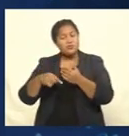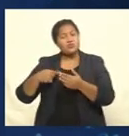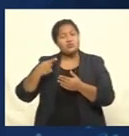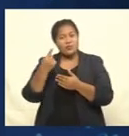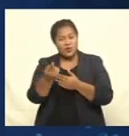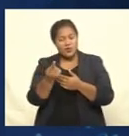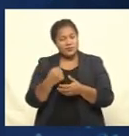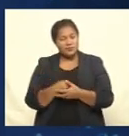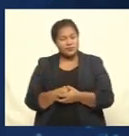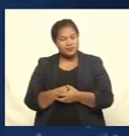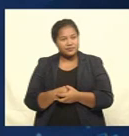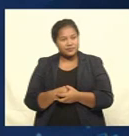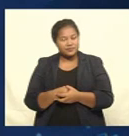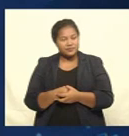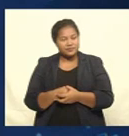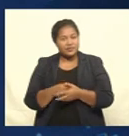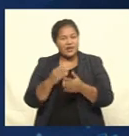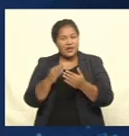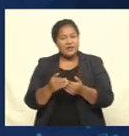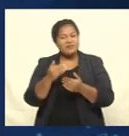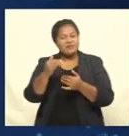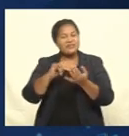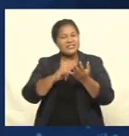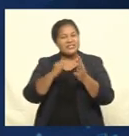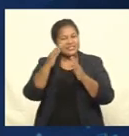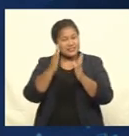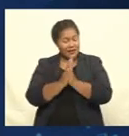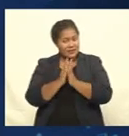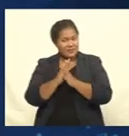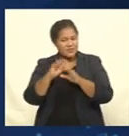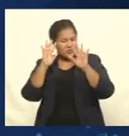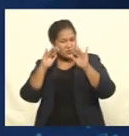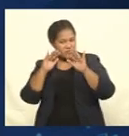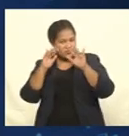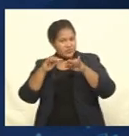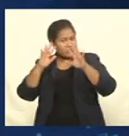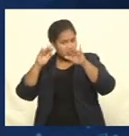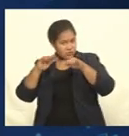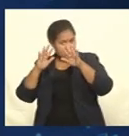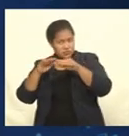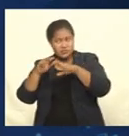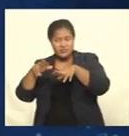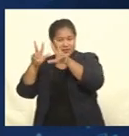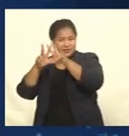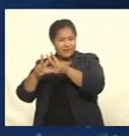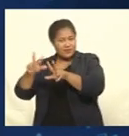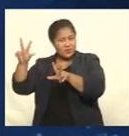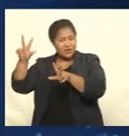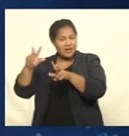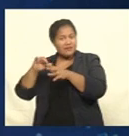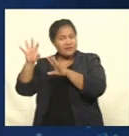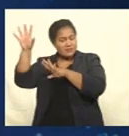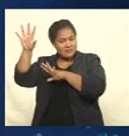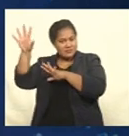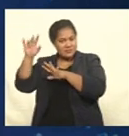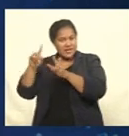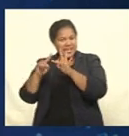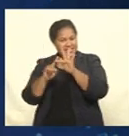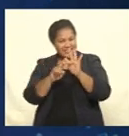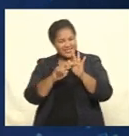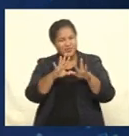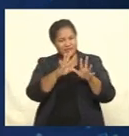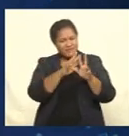tomorrow. And for Sunday, mostly cloudy with some showers expected over Vanuatu, eastern parts and interior of Viti